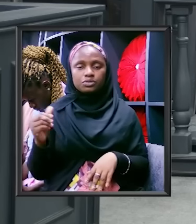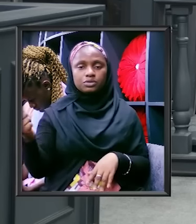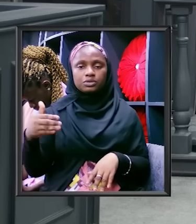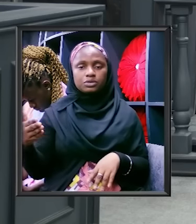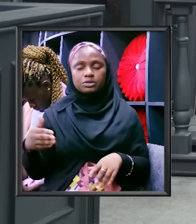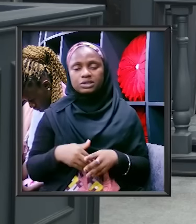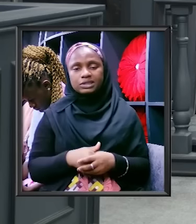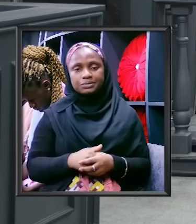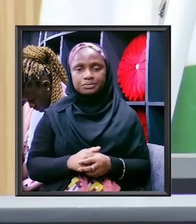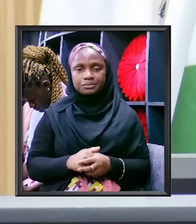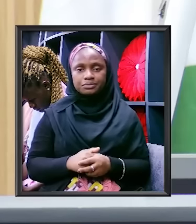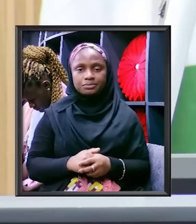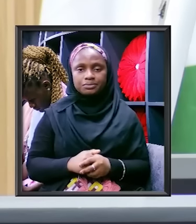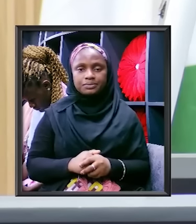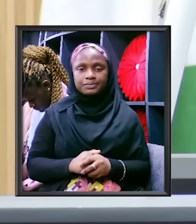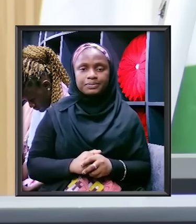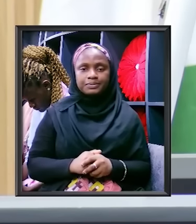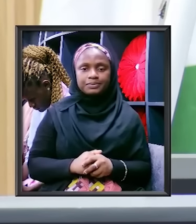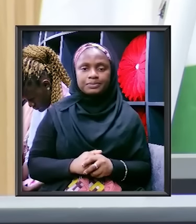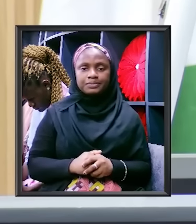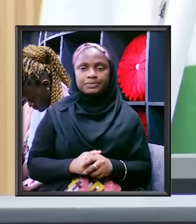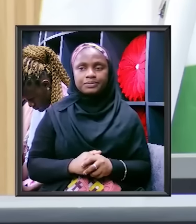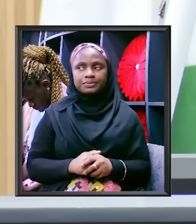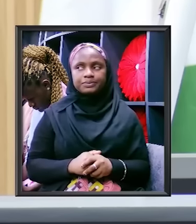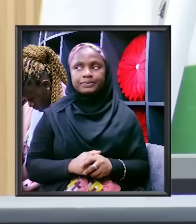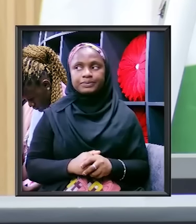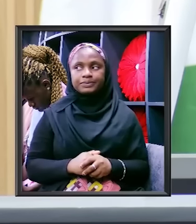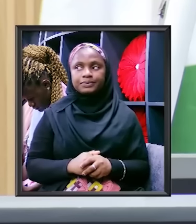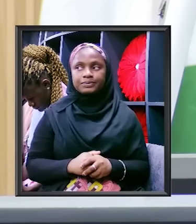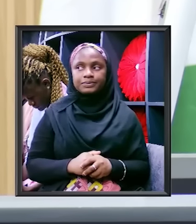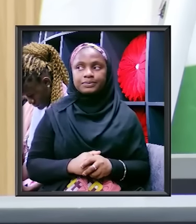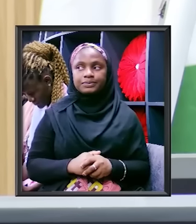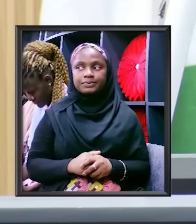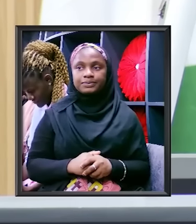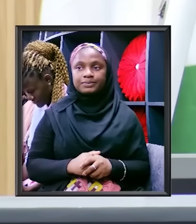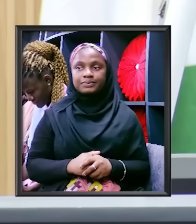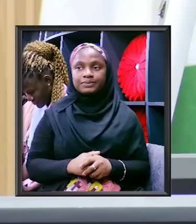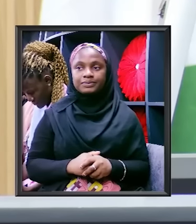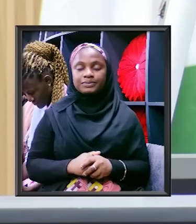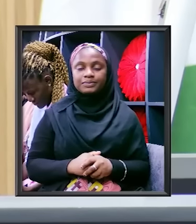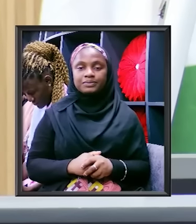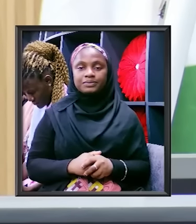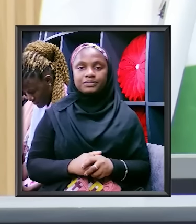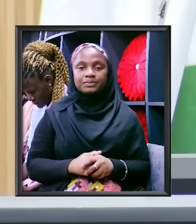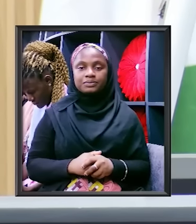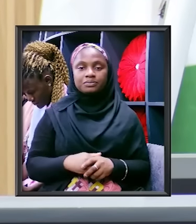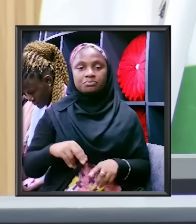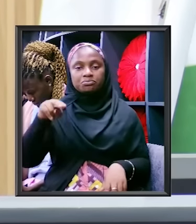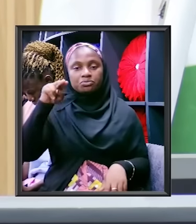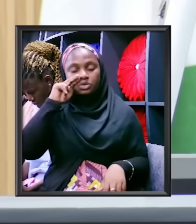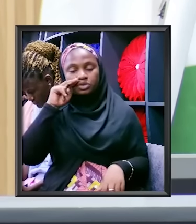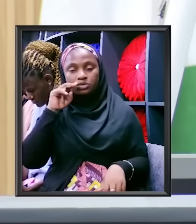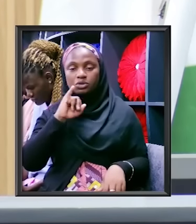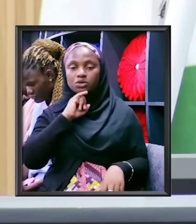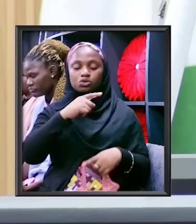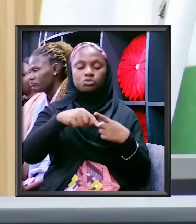sir. Ogaranya. Yes, sir. Ogaranya. Yes, sir. Nigeria is going down.